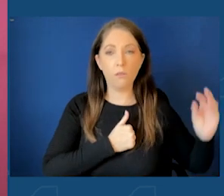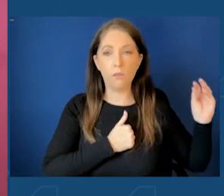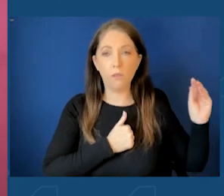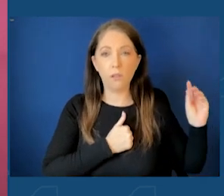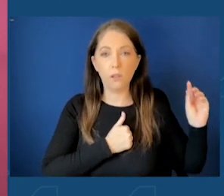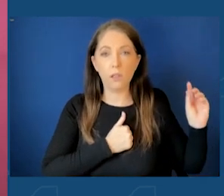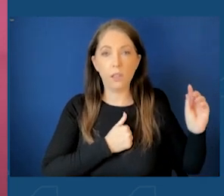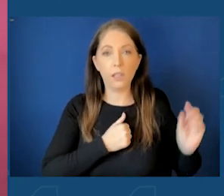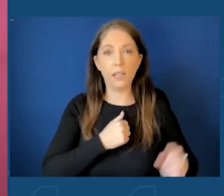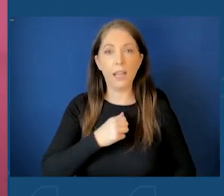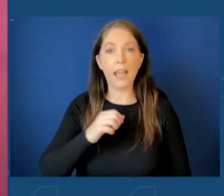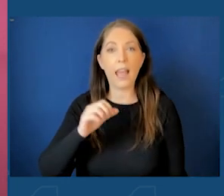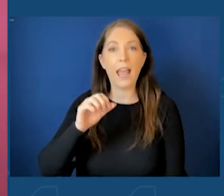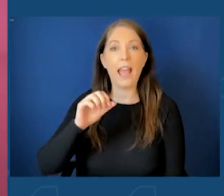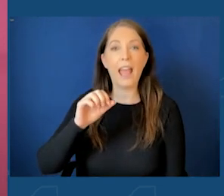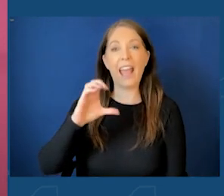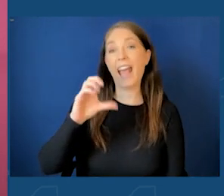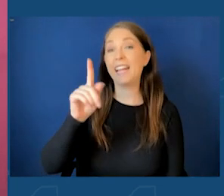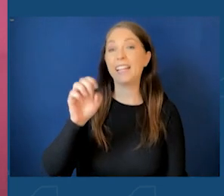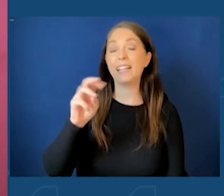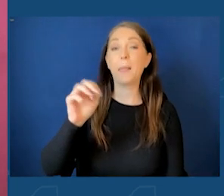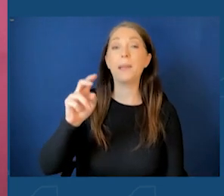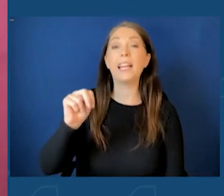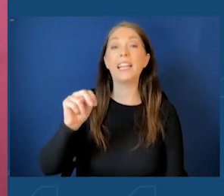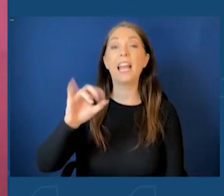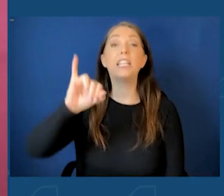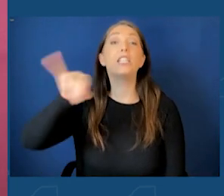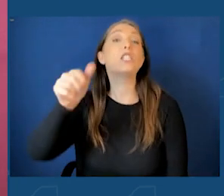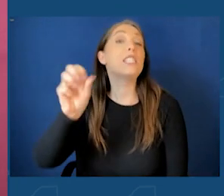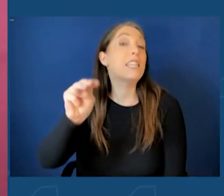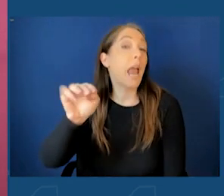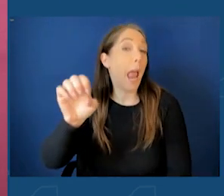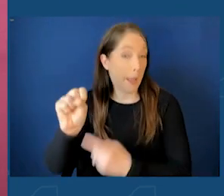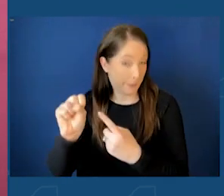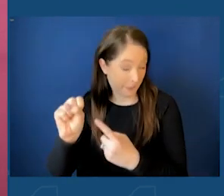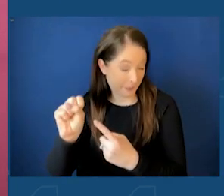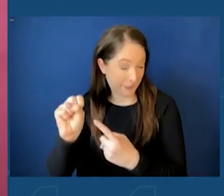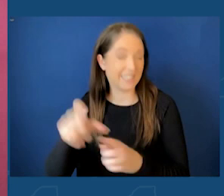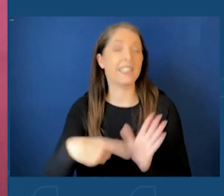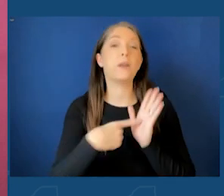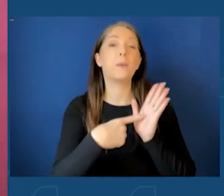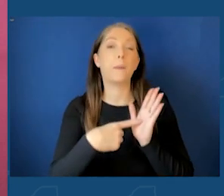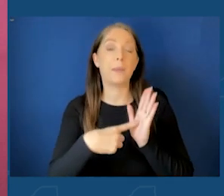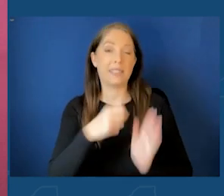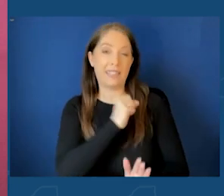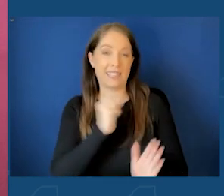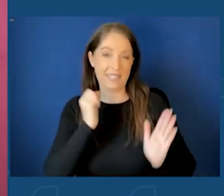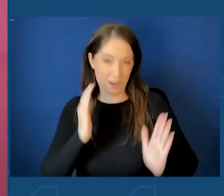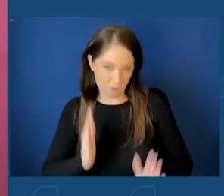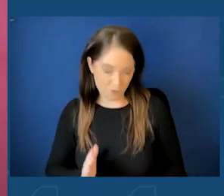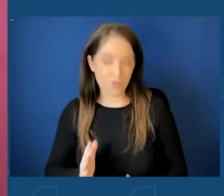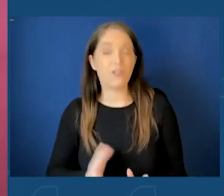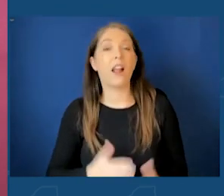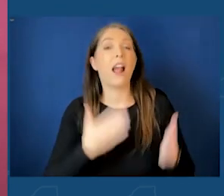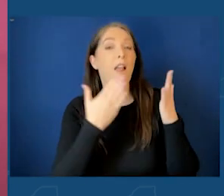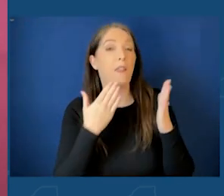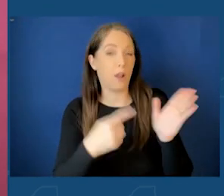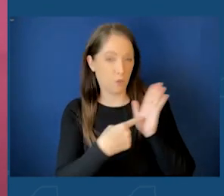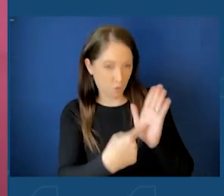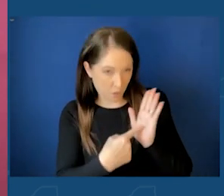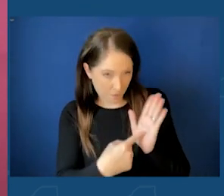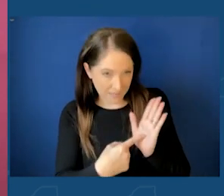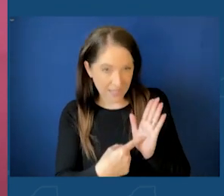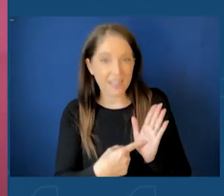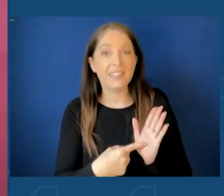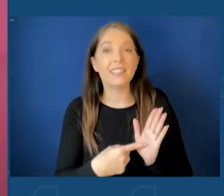Clement James. Clement James is representing Senator Gillibrand. Thank you very much for representing her. Yes,